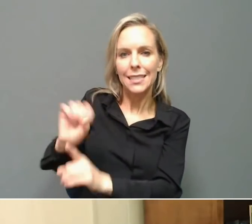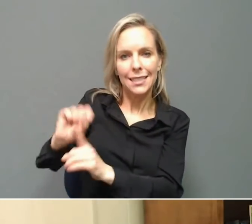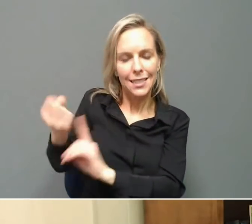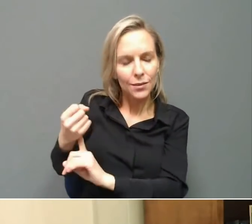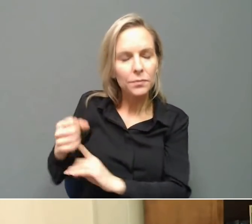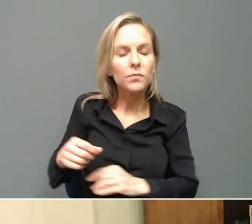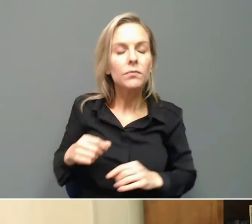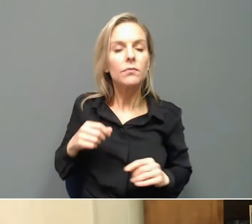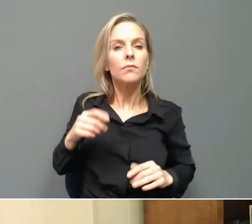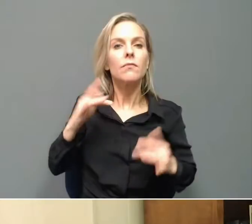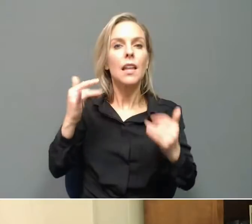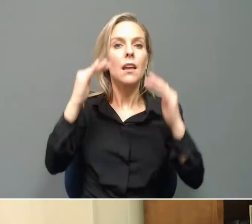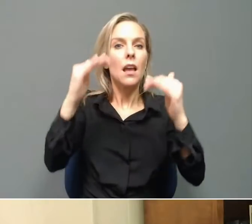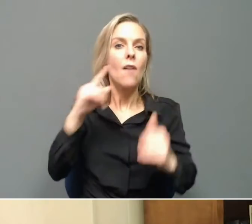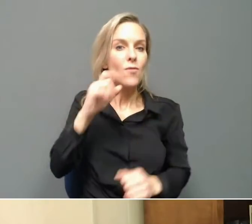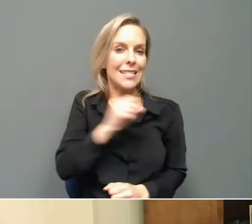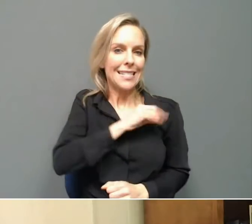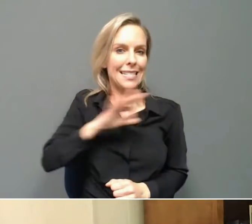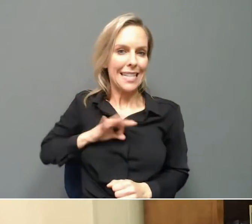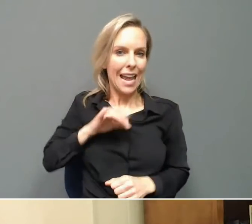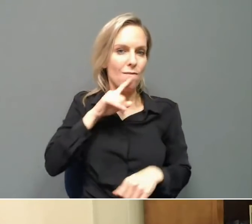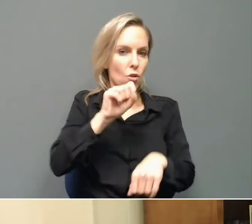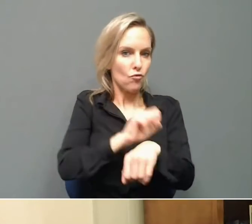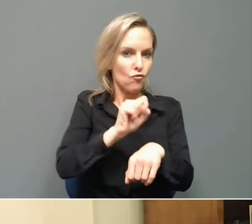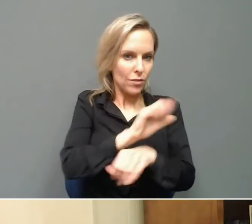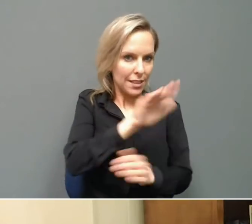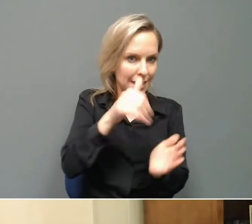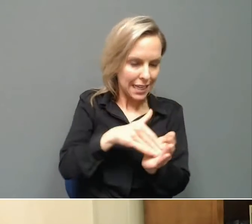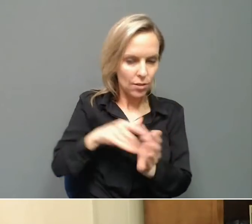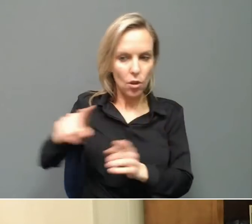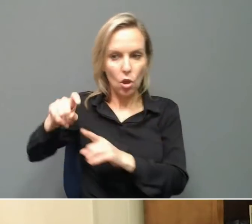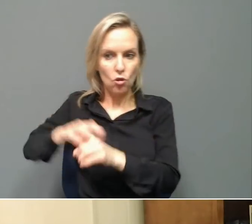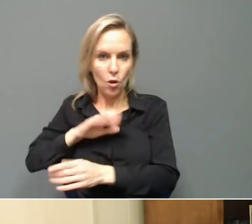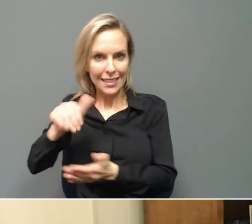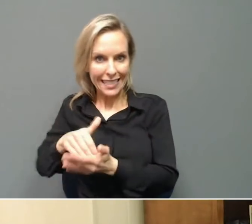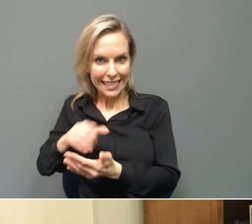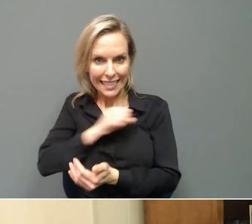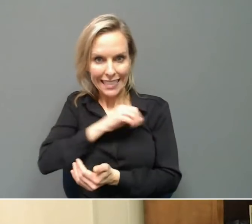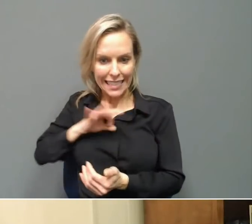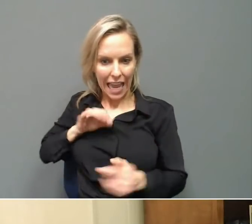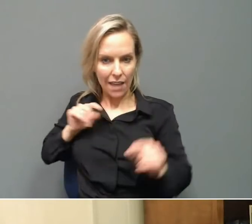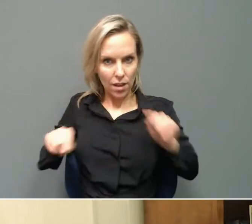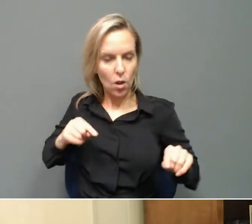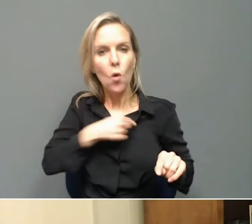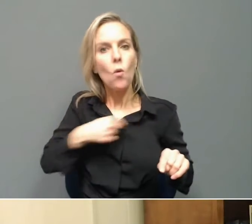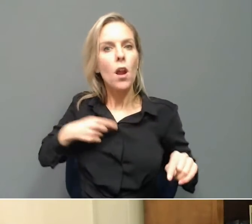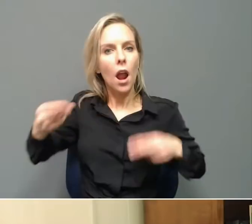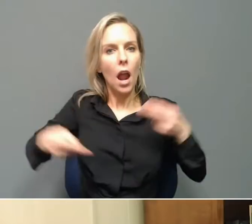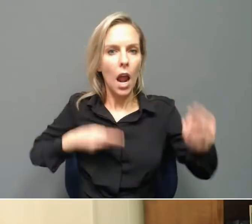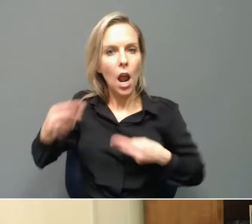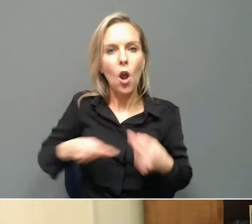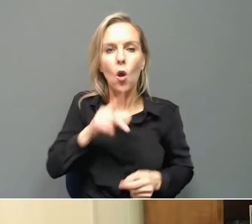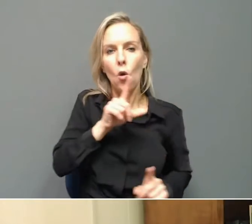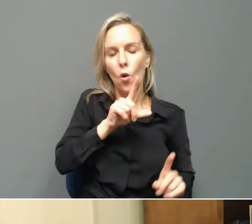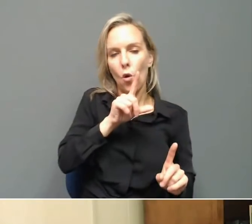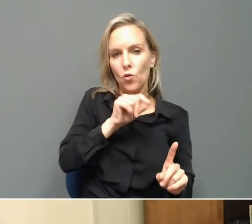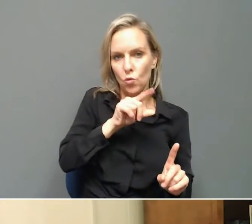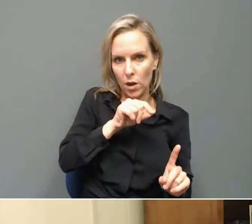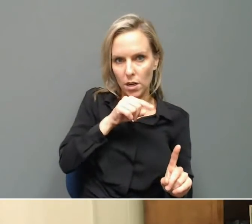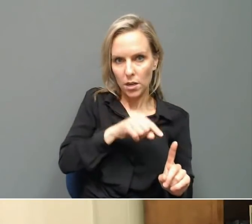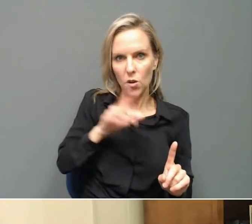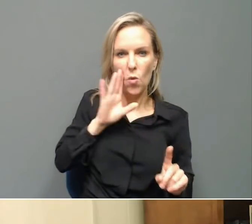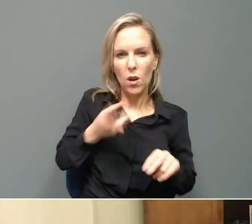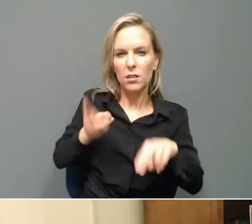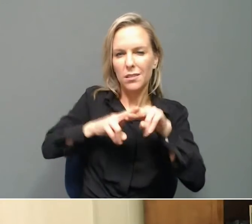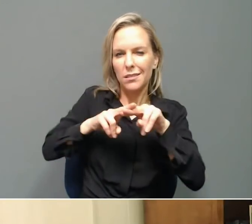the staffing for the career centers and the call center, we are hiring initially 20, and we'll eventually get up to 60